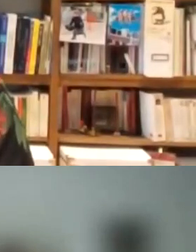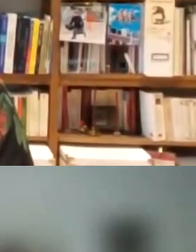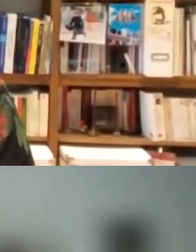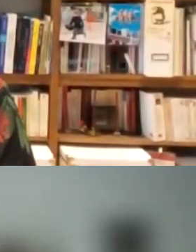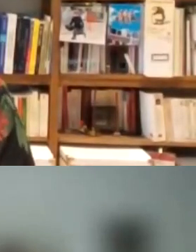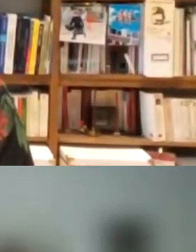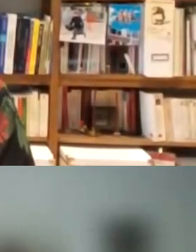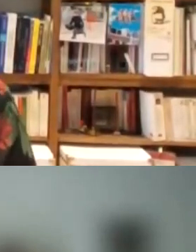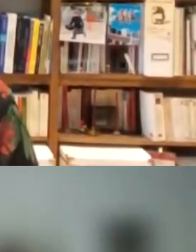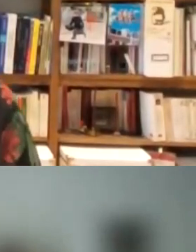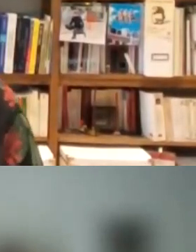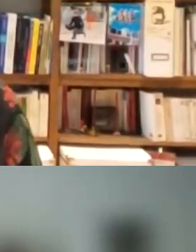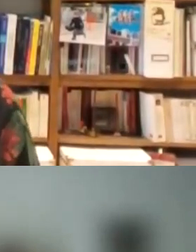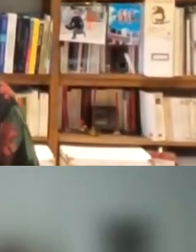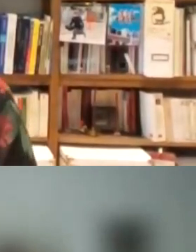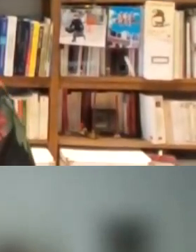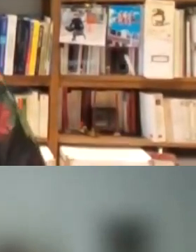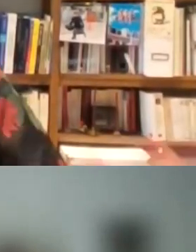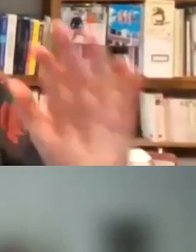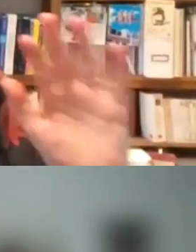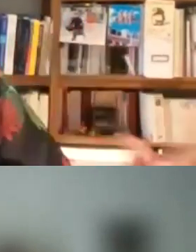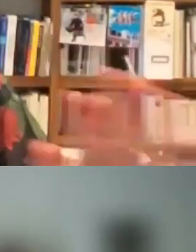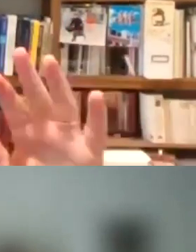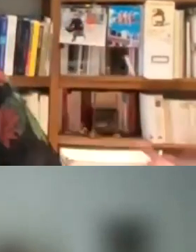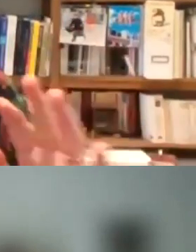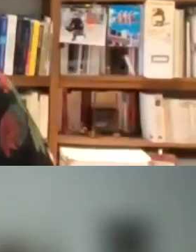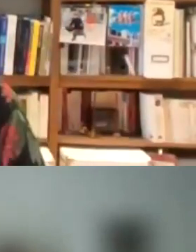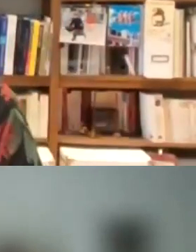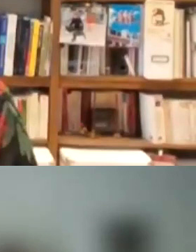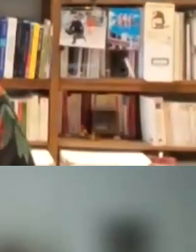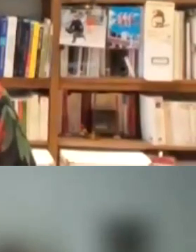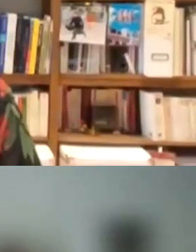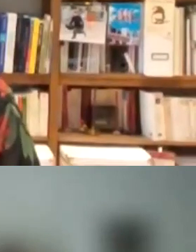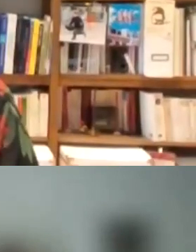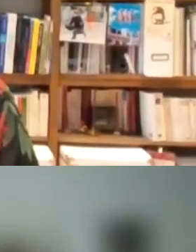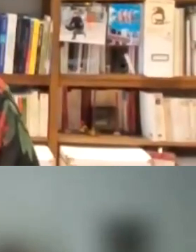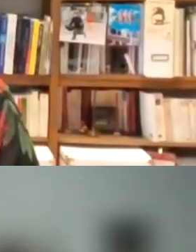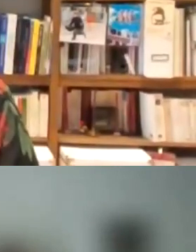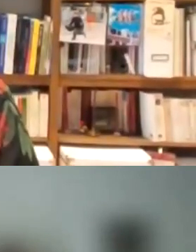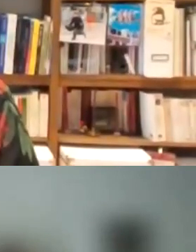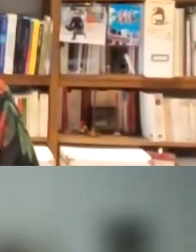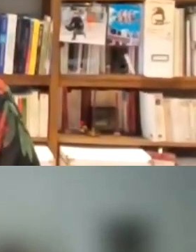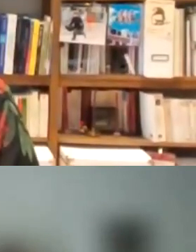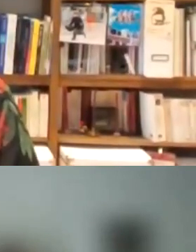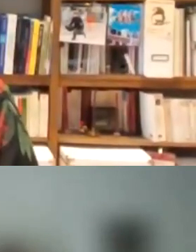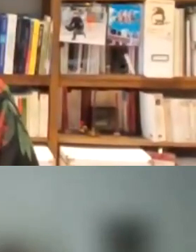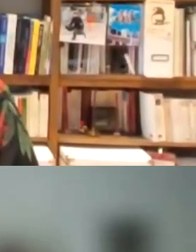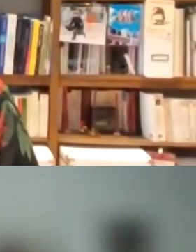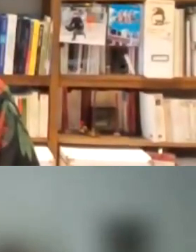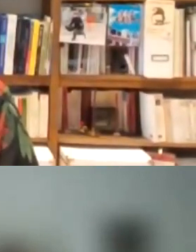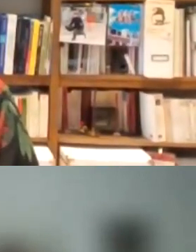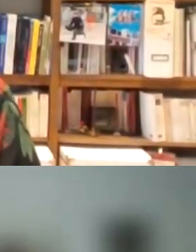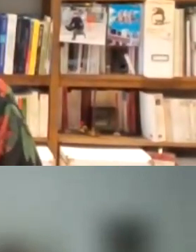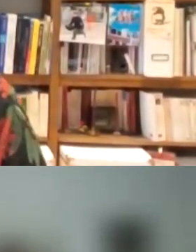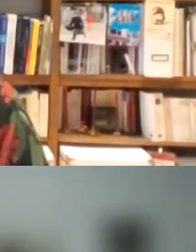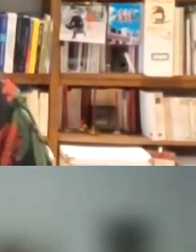from the point of view of the participants. Certainly, we did some comparison with the literature, but the project itself